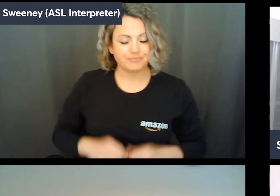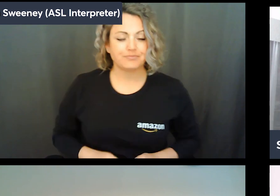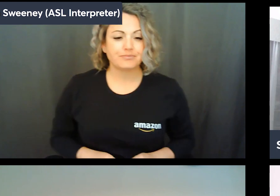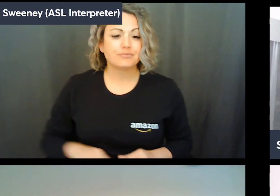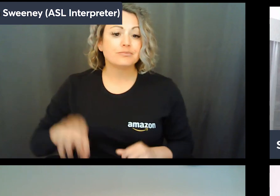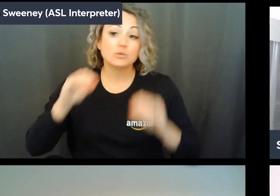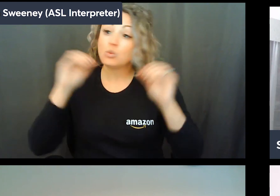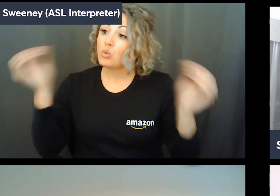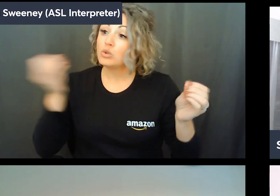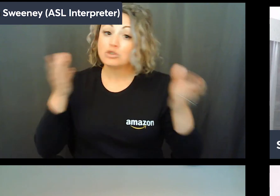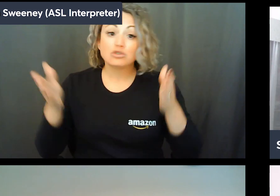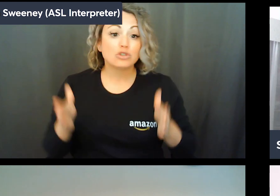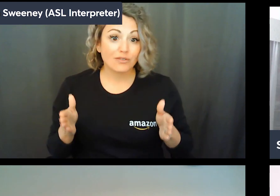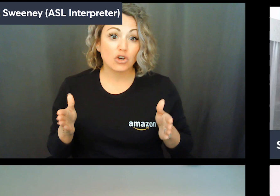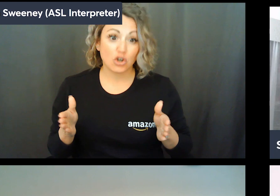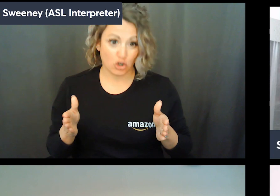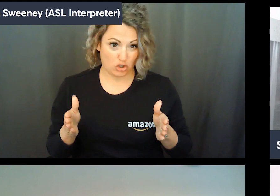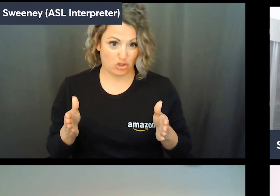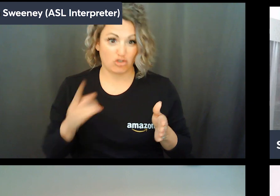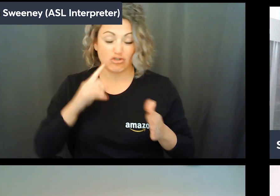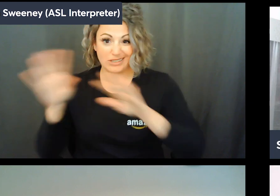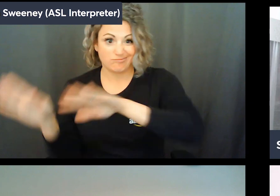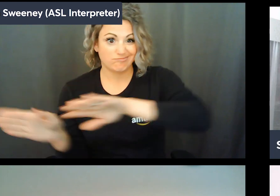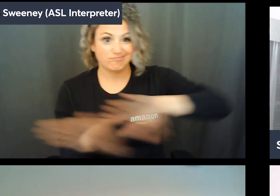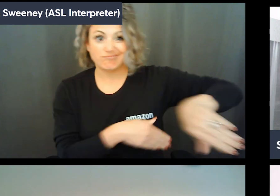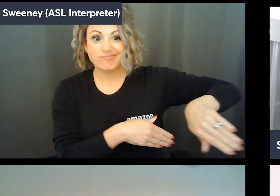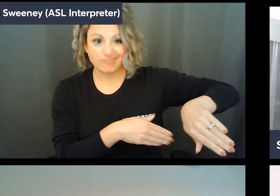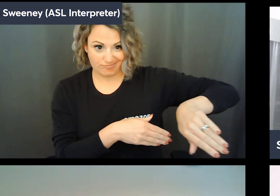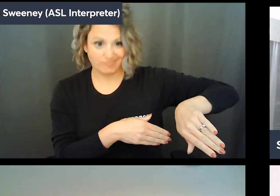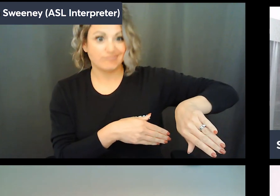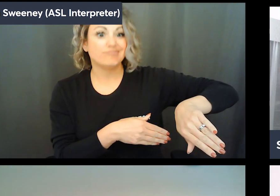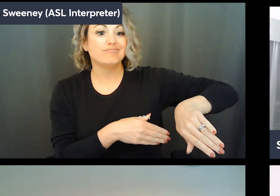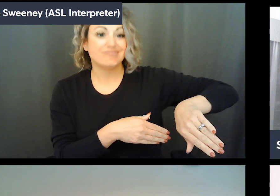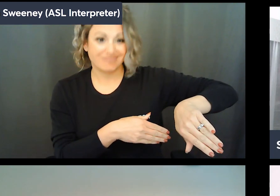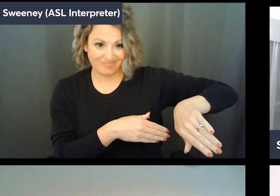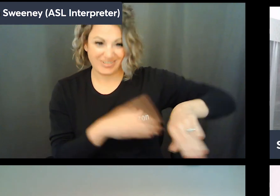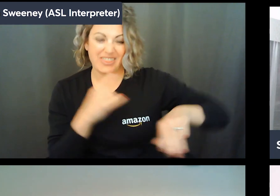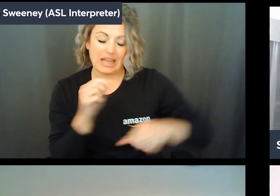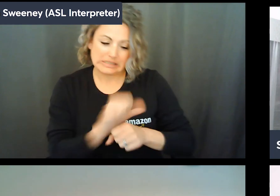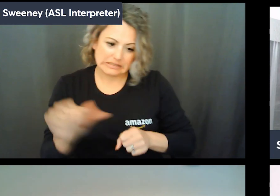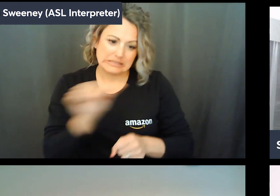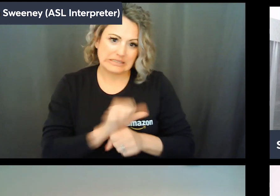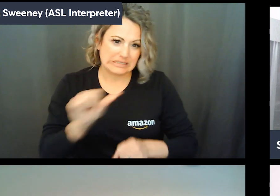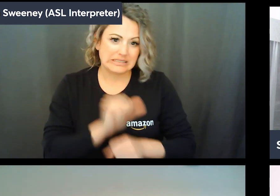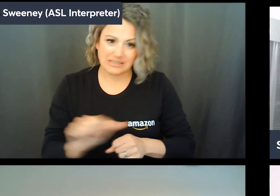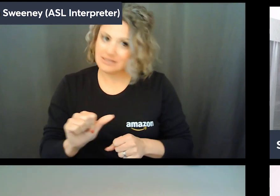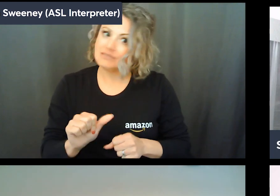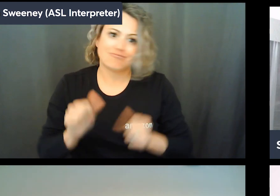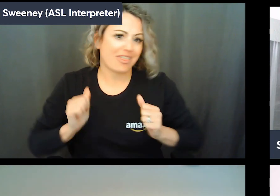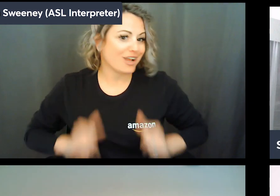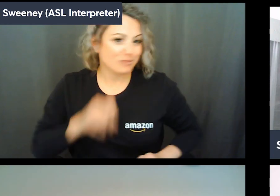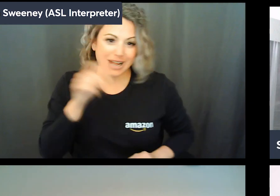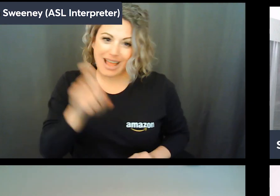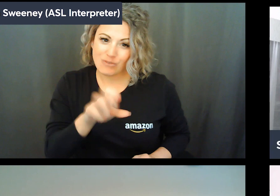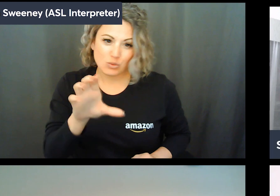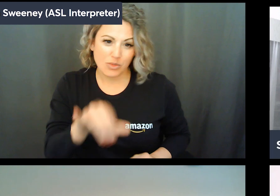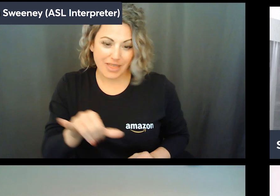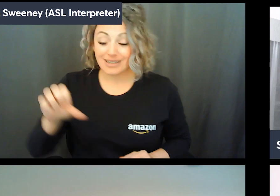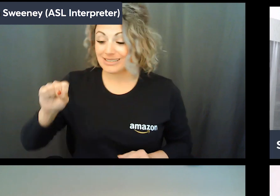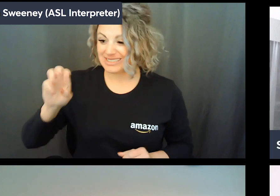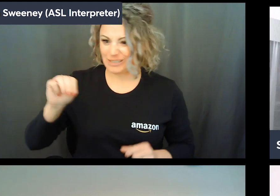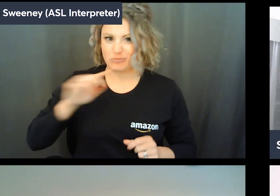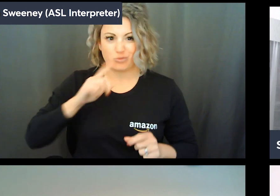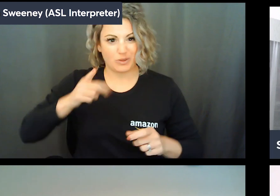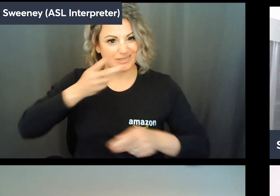So serverless kind of takes away all that undifferentiated heavy lifting away from the customers, and SageMaker manages all